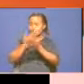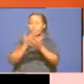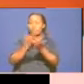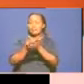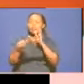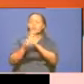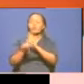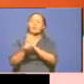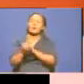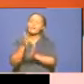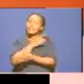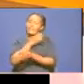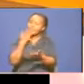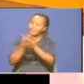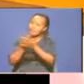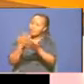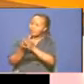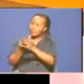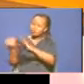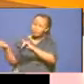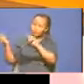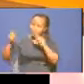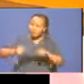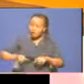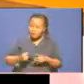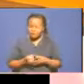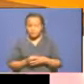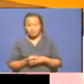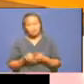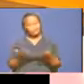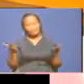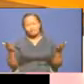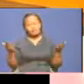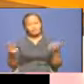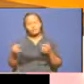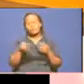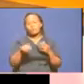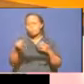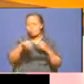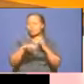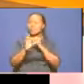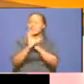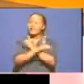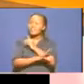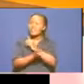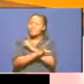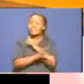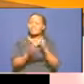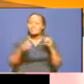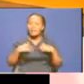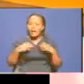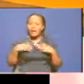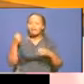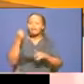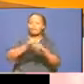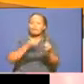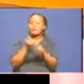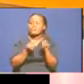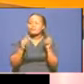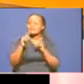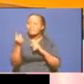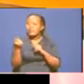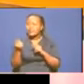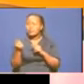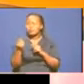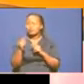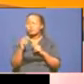For honoring our invitation. And we as a country, we've gone through the first wave, we've gone through the second wave, we've gone through the third